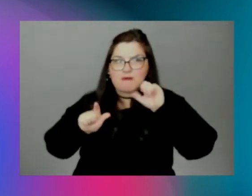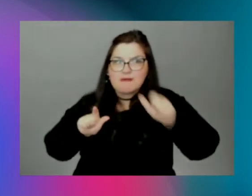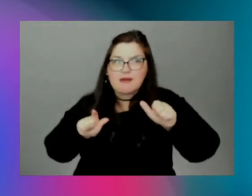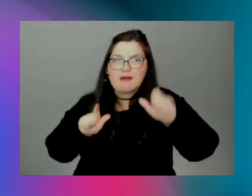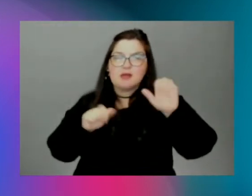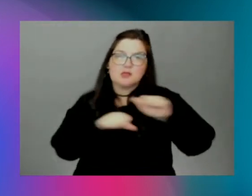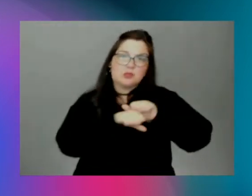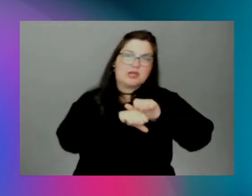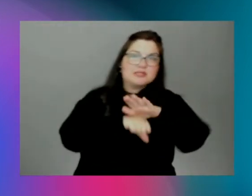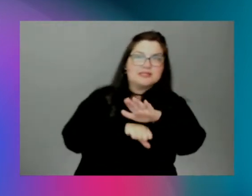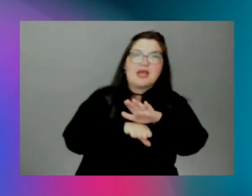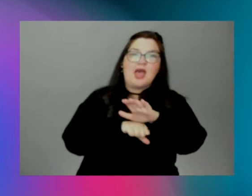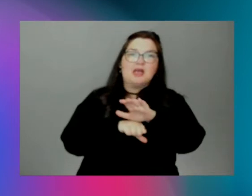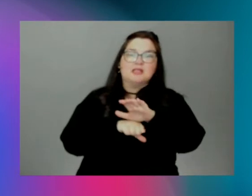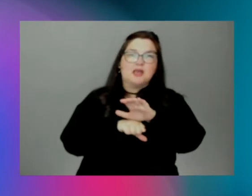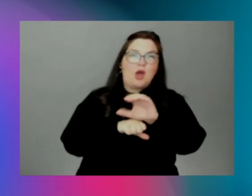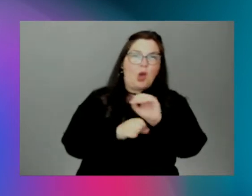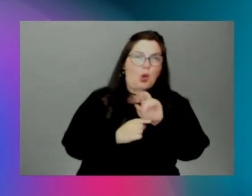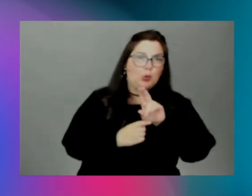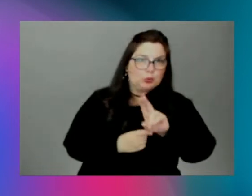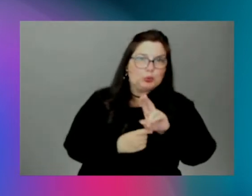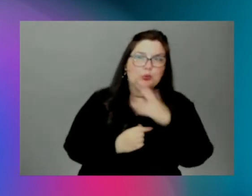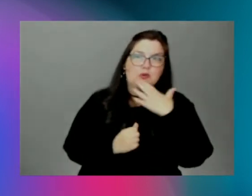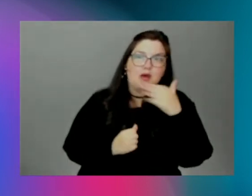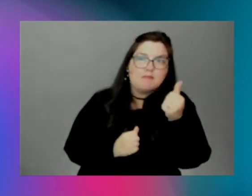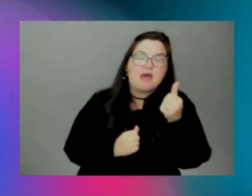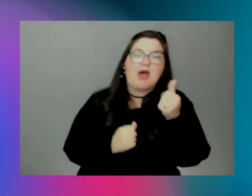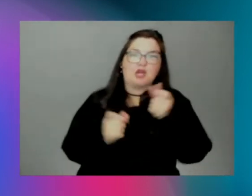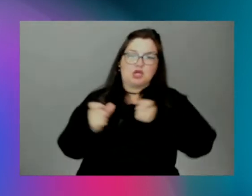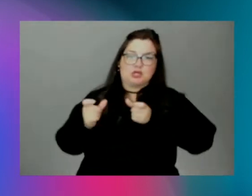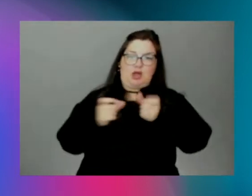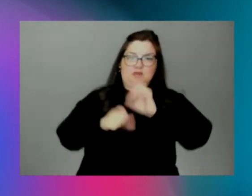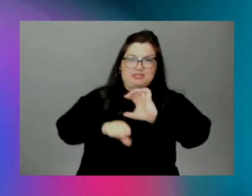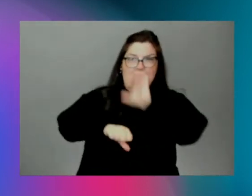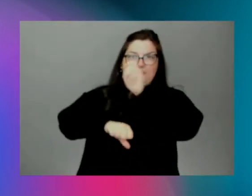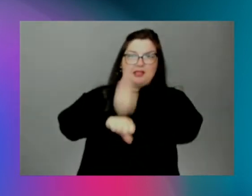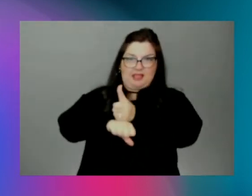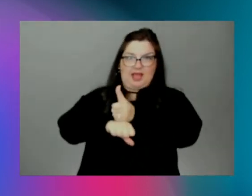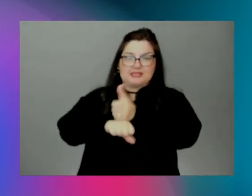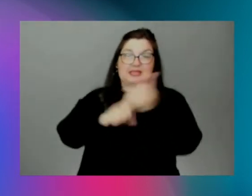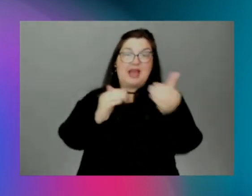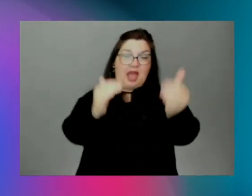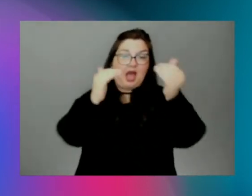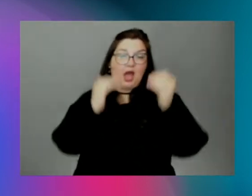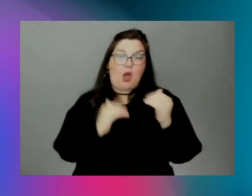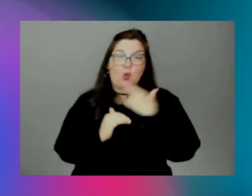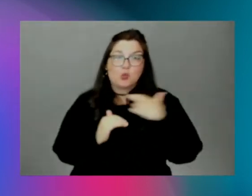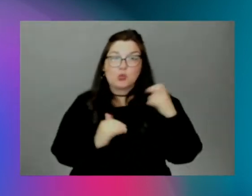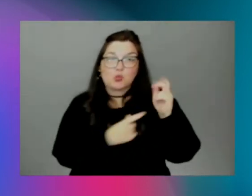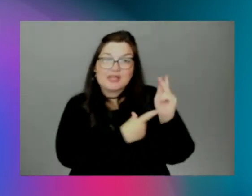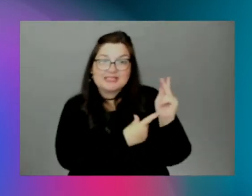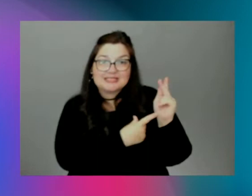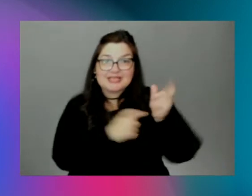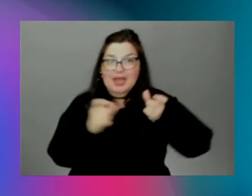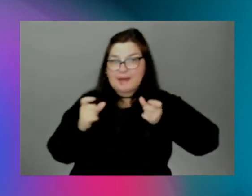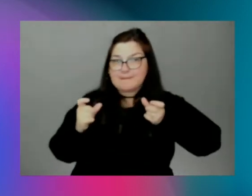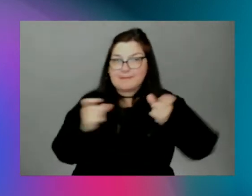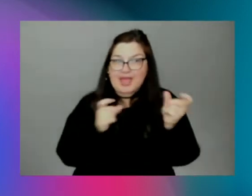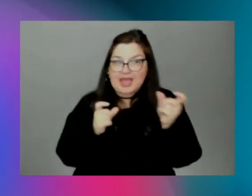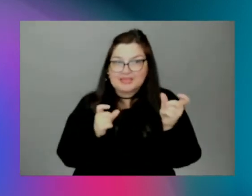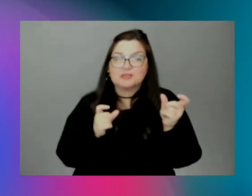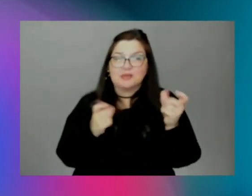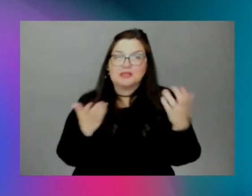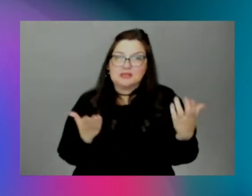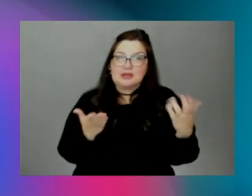OU, right? That way you have a better governance in place. Now coming down to the risk management, right? So risk management, basically you wanted